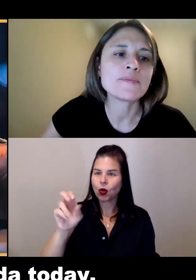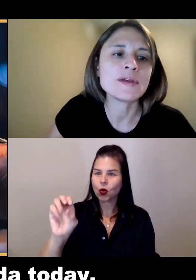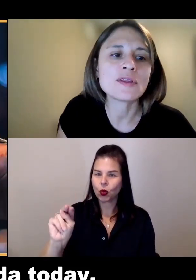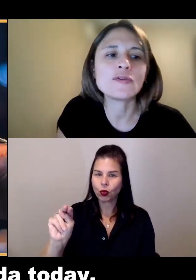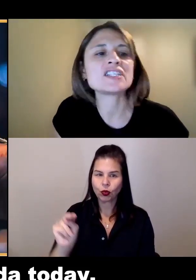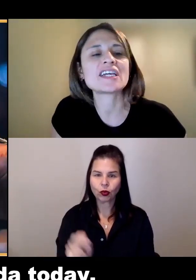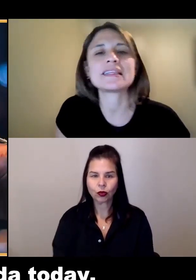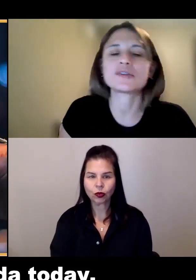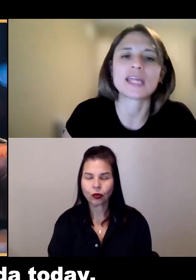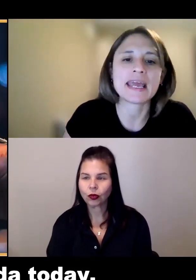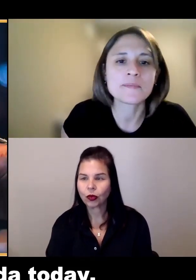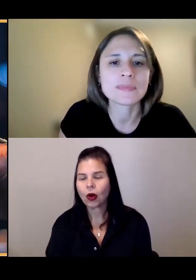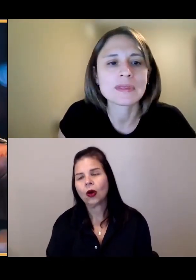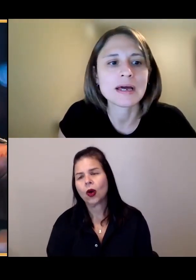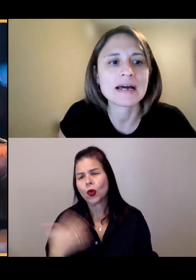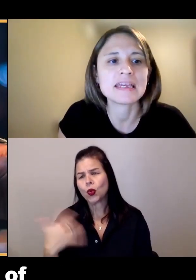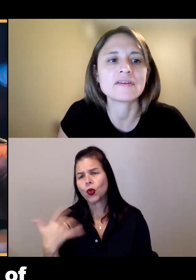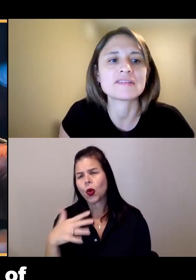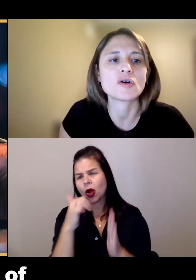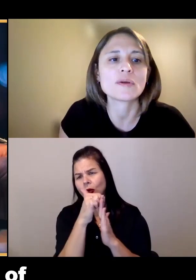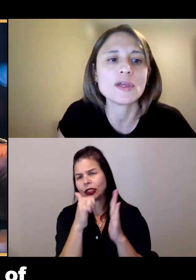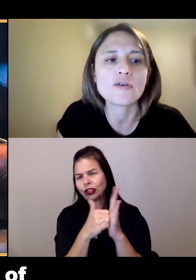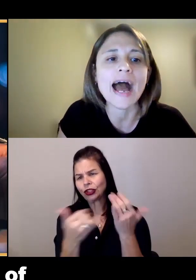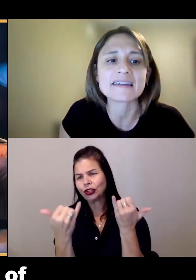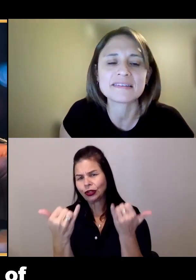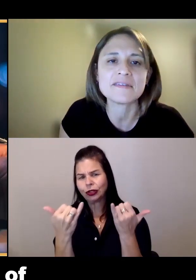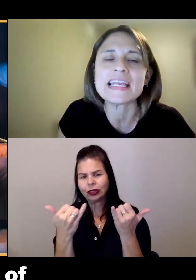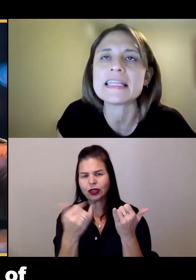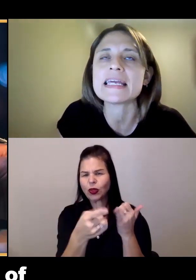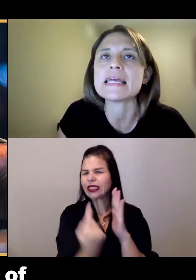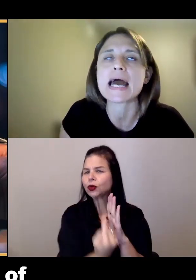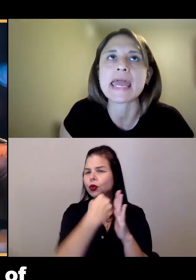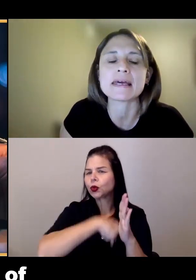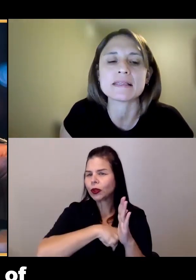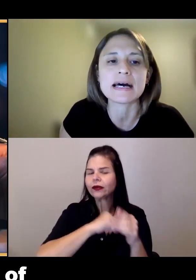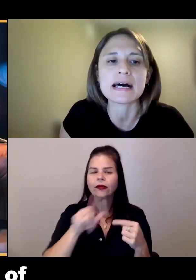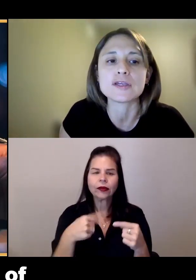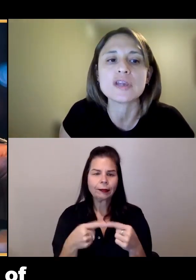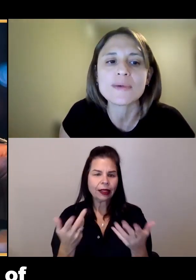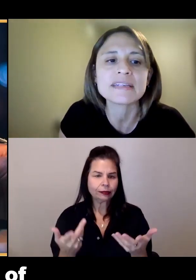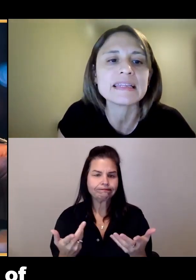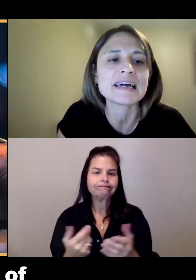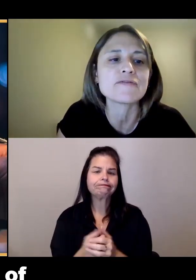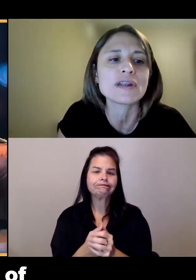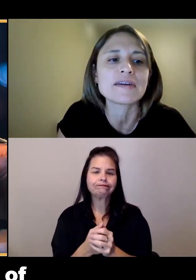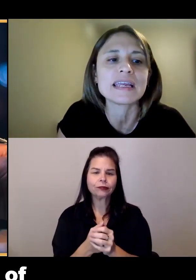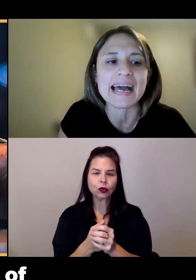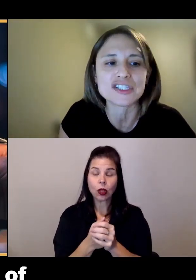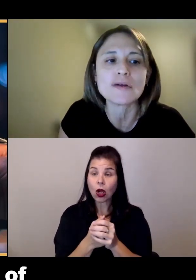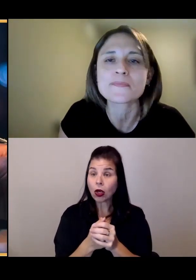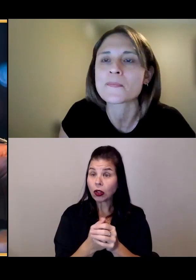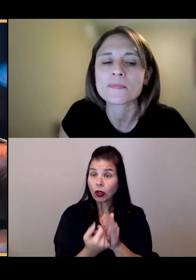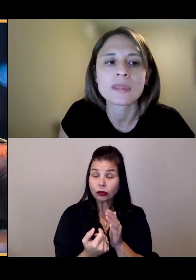We have a beautiful agenda today. Here's an overview of accessibility and universal design for